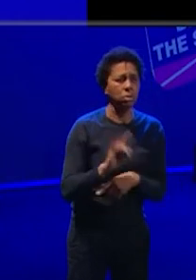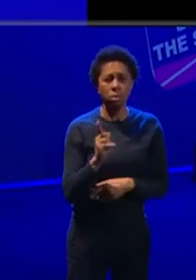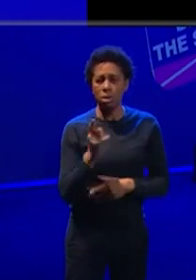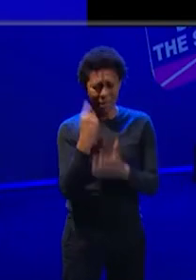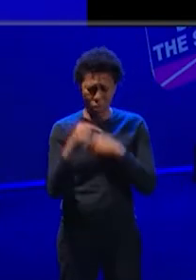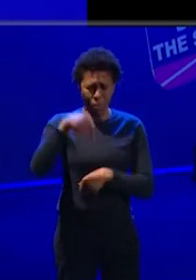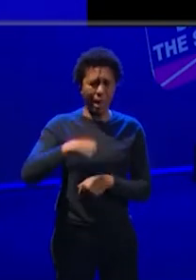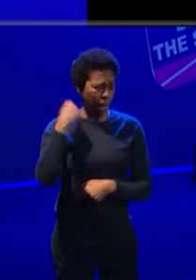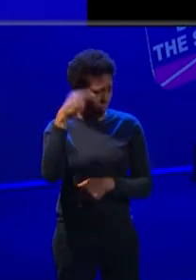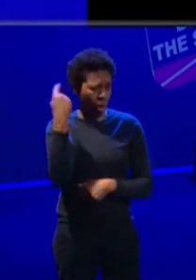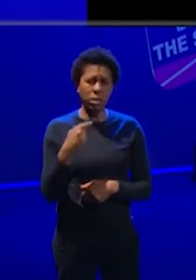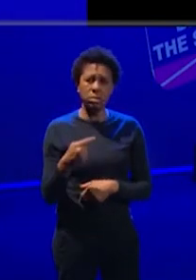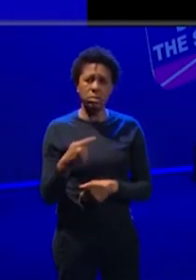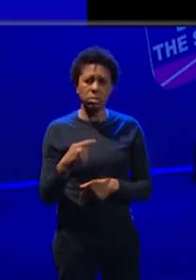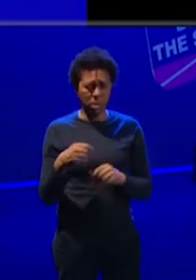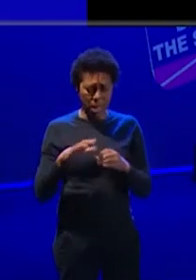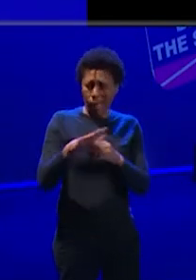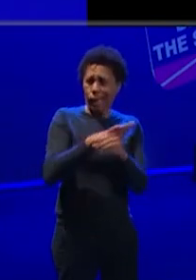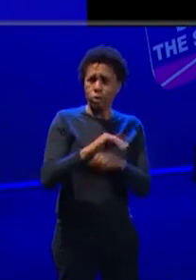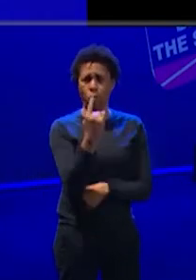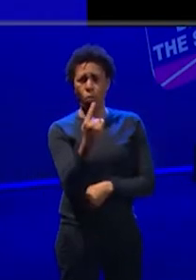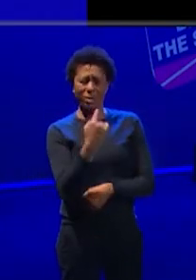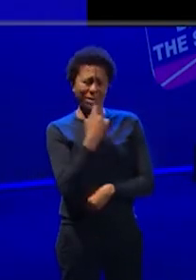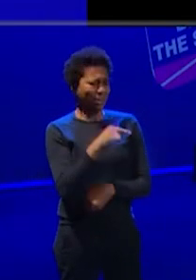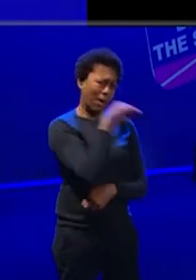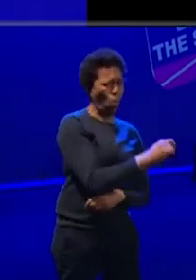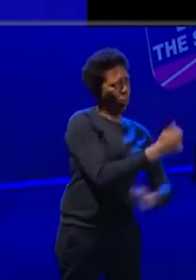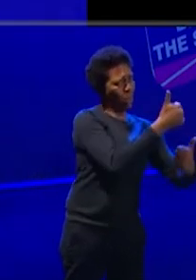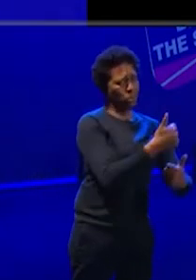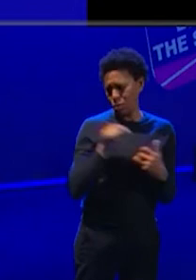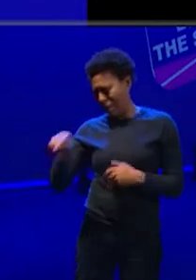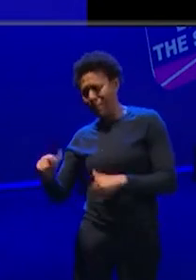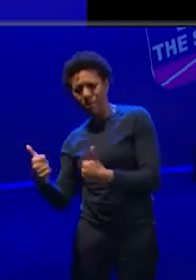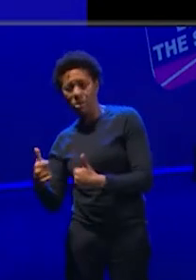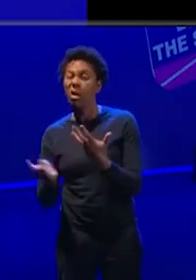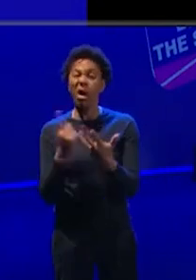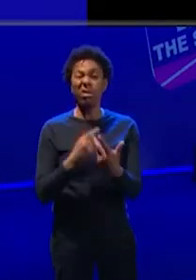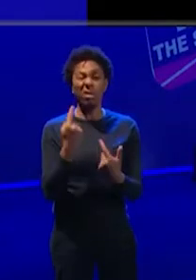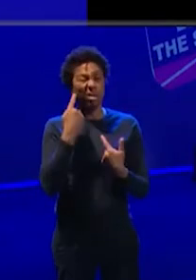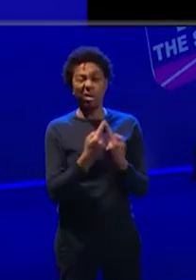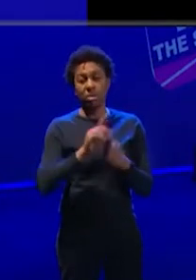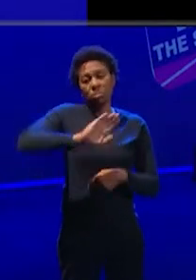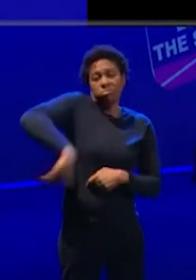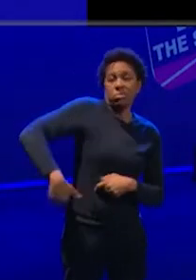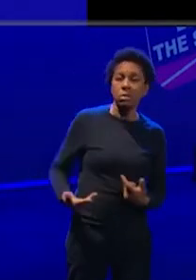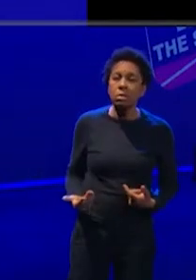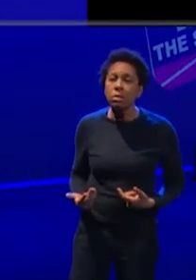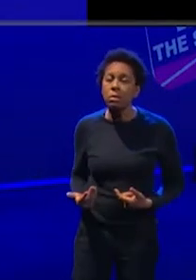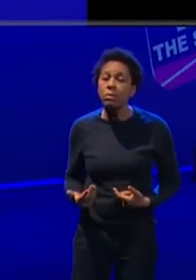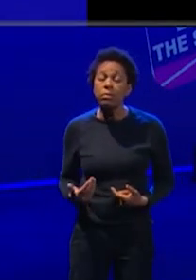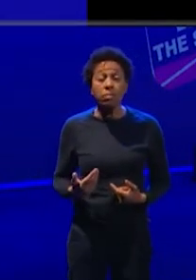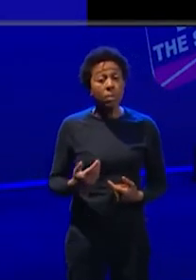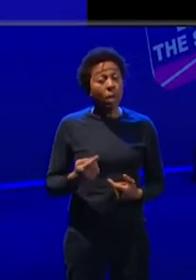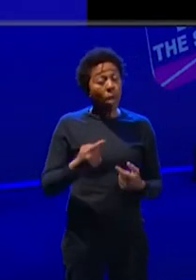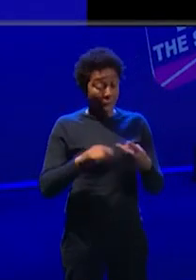bit of zone one, and perpetuates this thing about this is the best thing. And the third thing that we do, that we are all responsible for, even the young